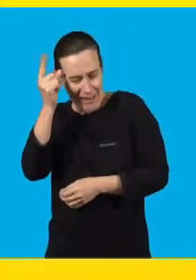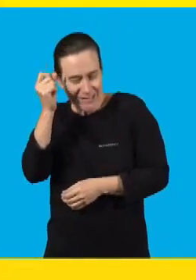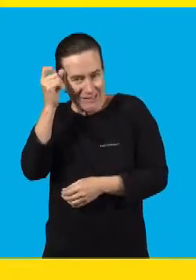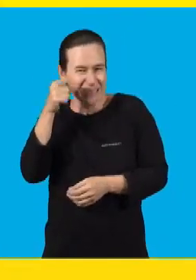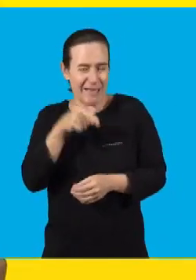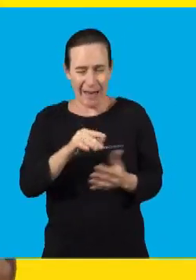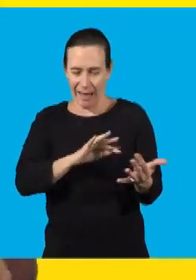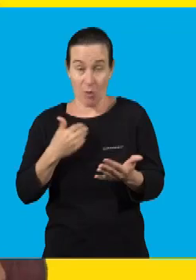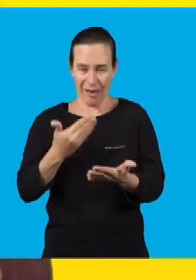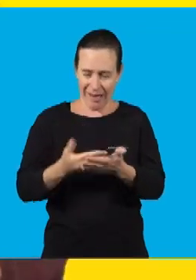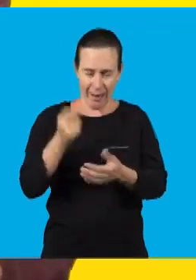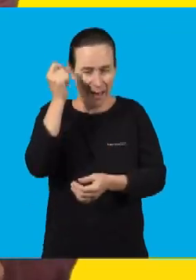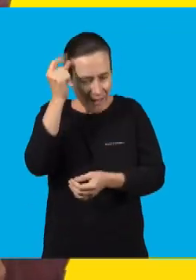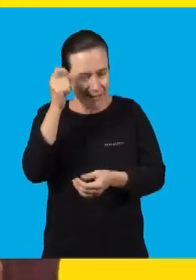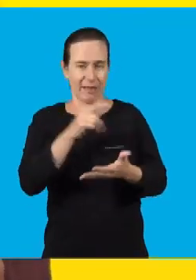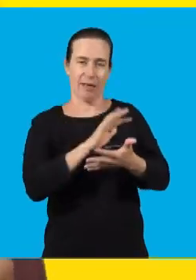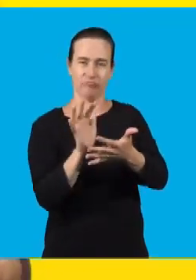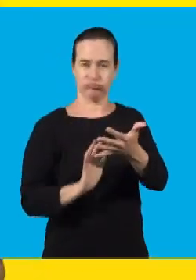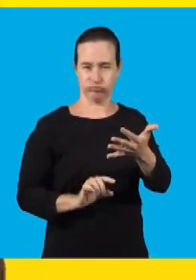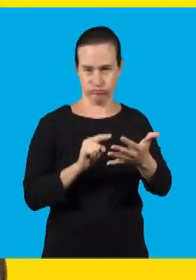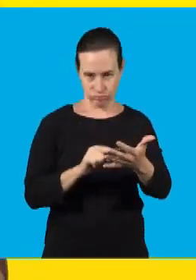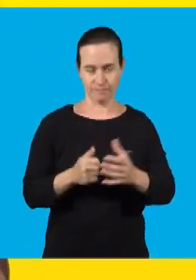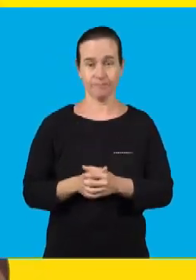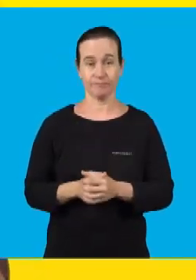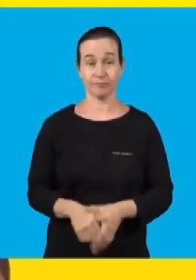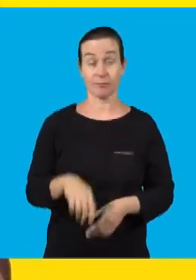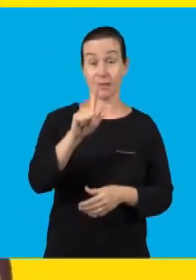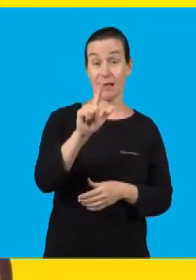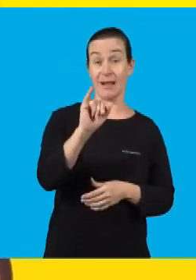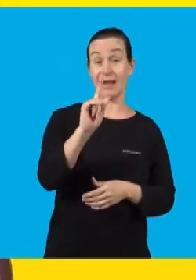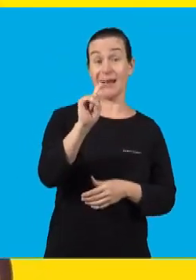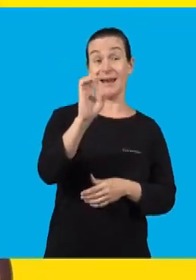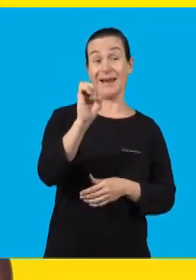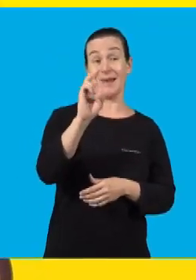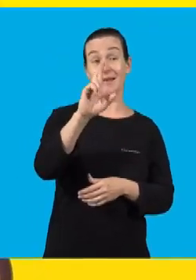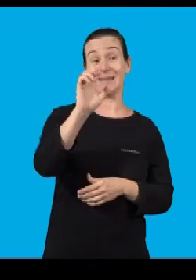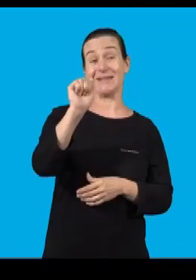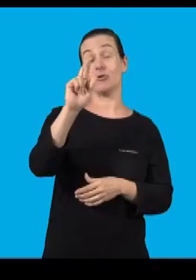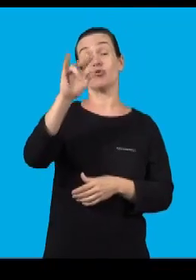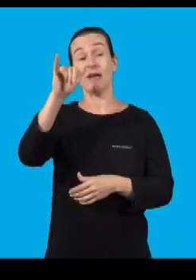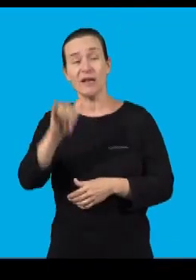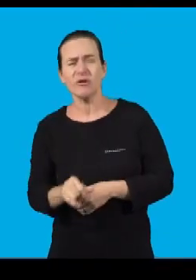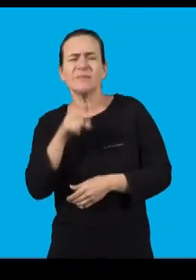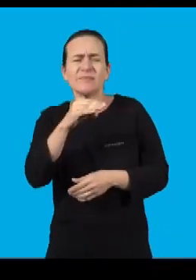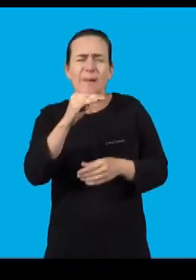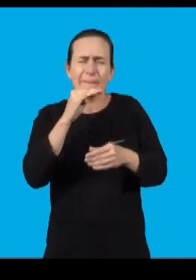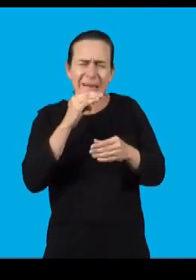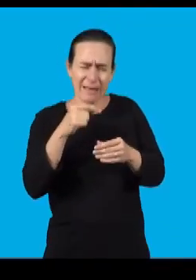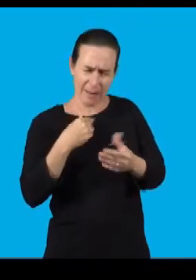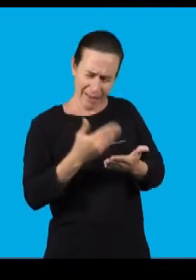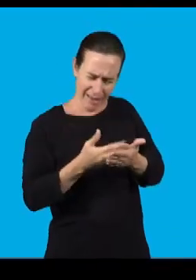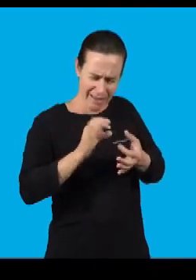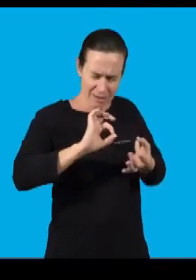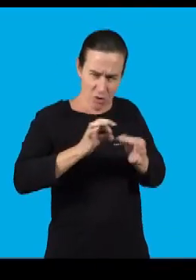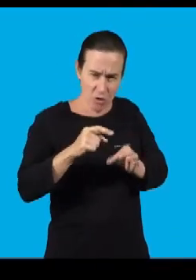let's look at our first little segment of information. Literary interpretation to develop a sense